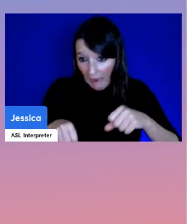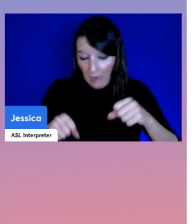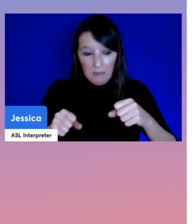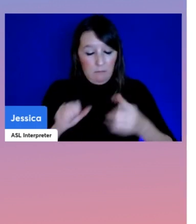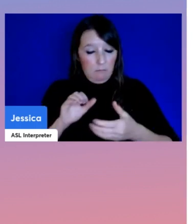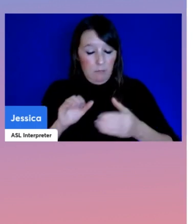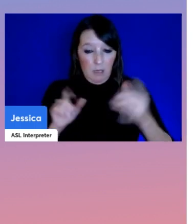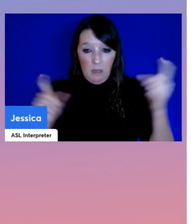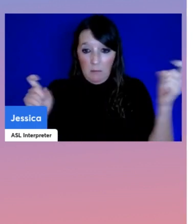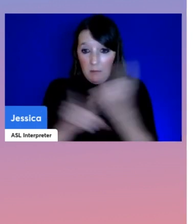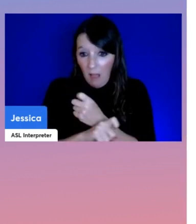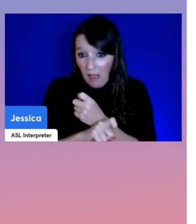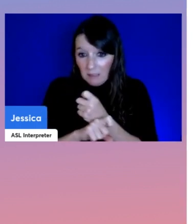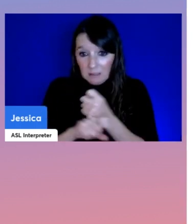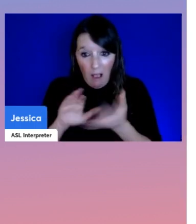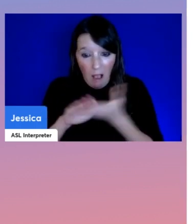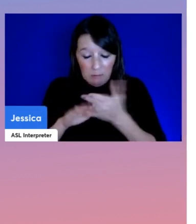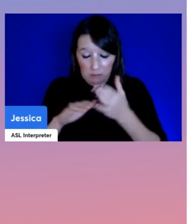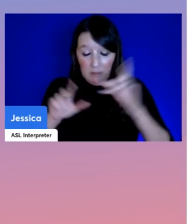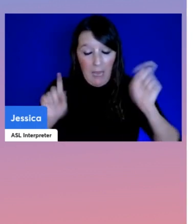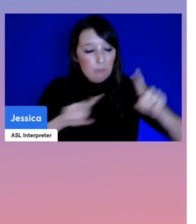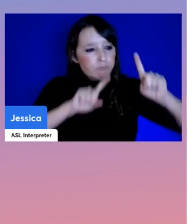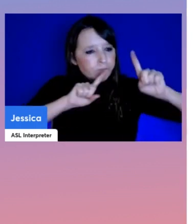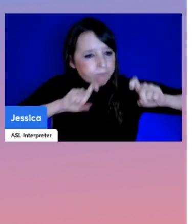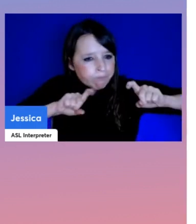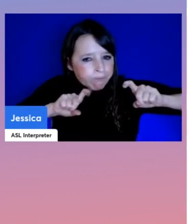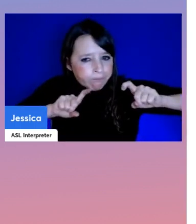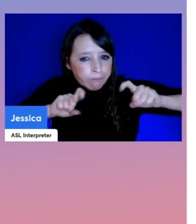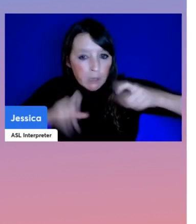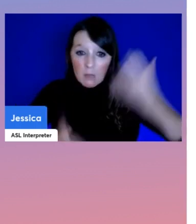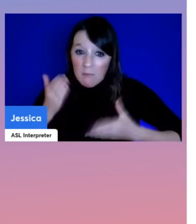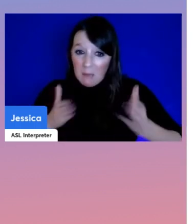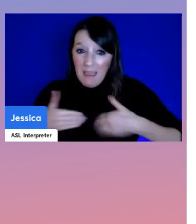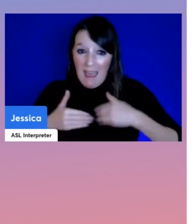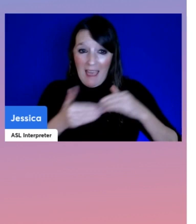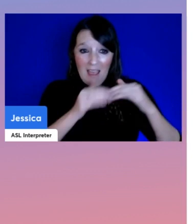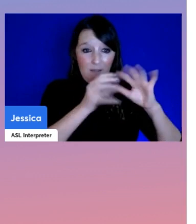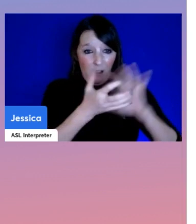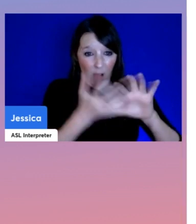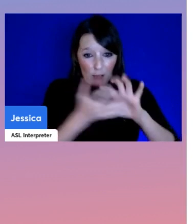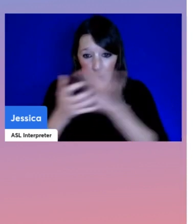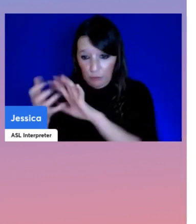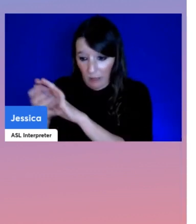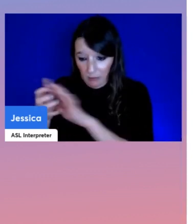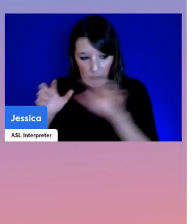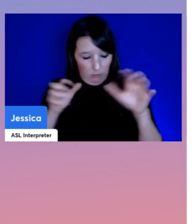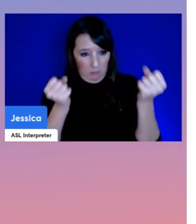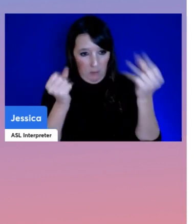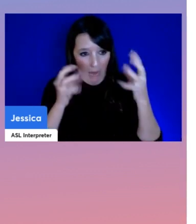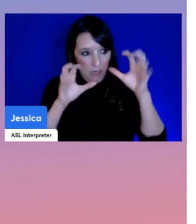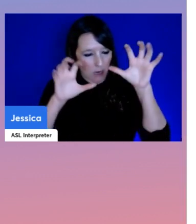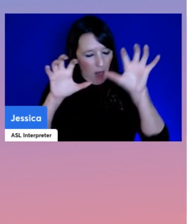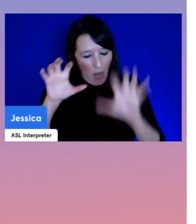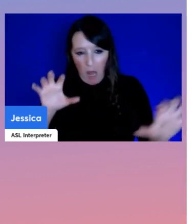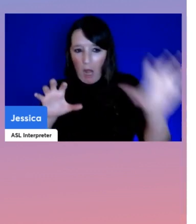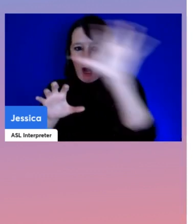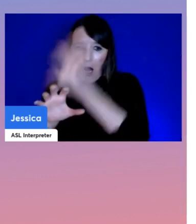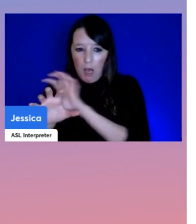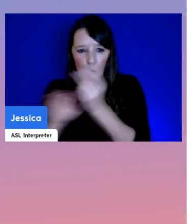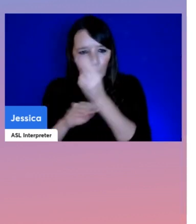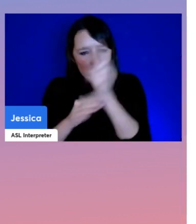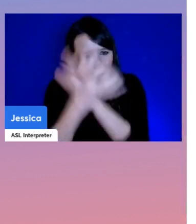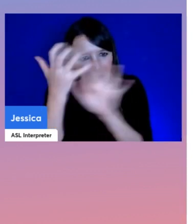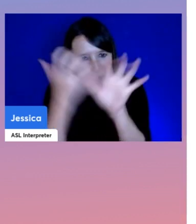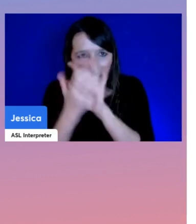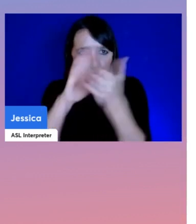we have multiple clusters. We can imagine that we could even maybe be using different cloud providers, having a cluster running in AWS, one